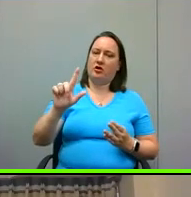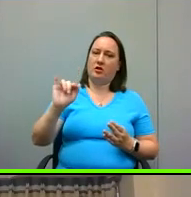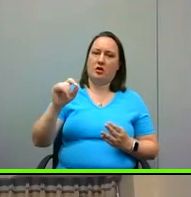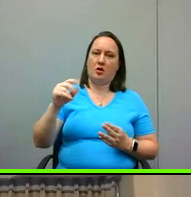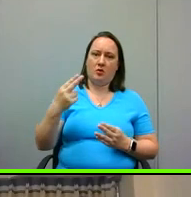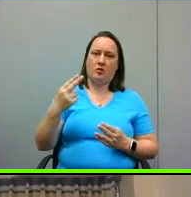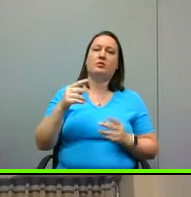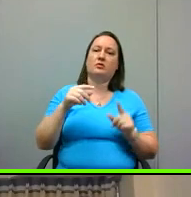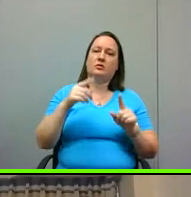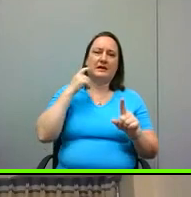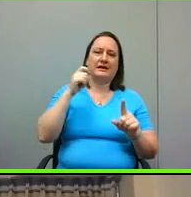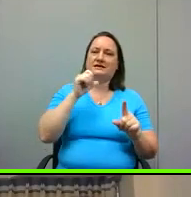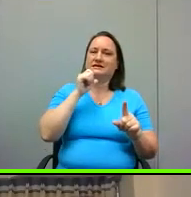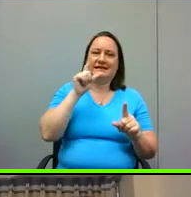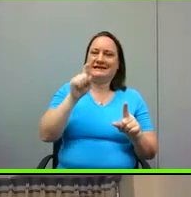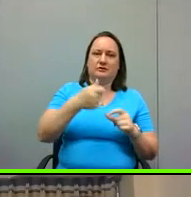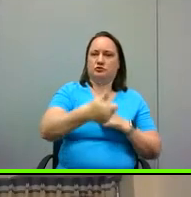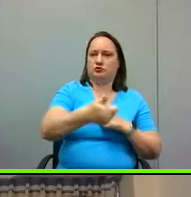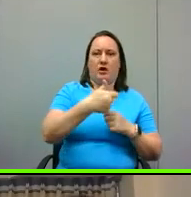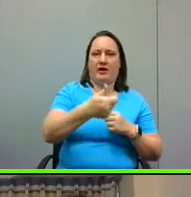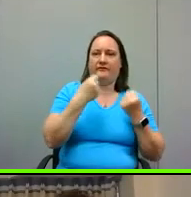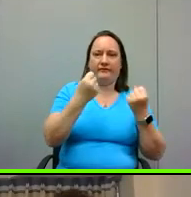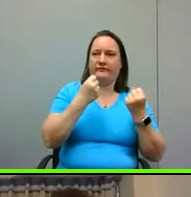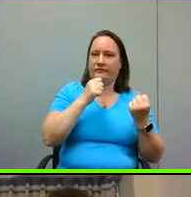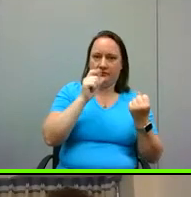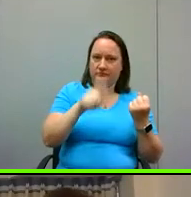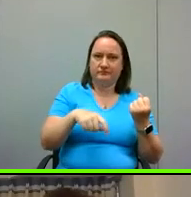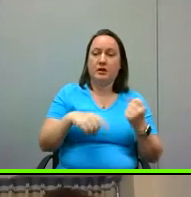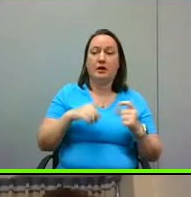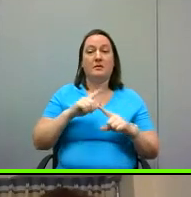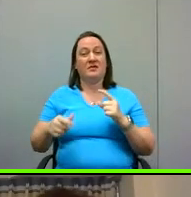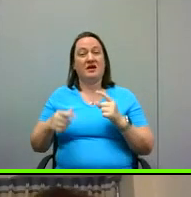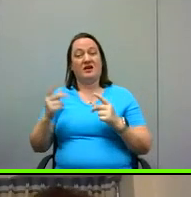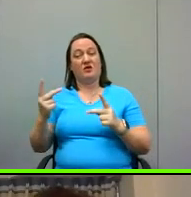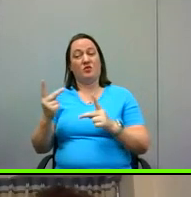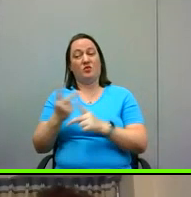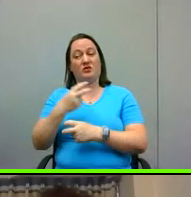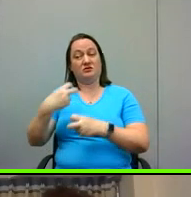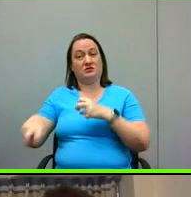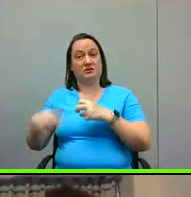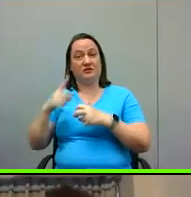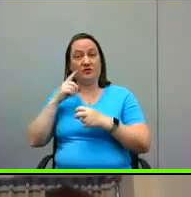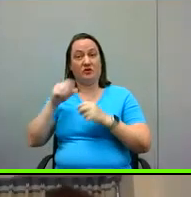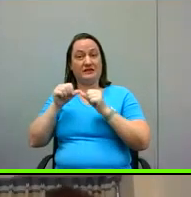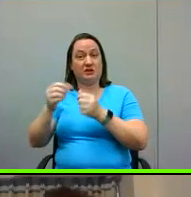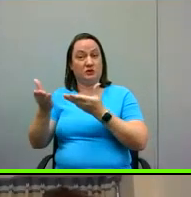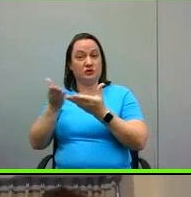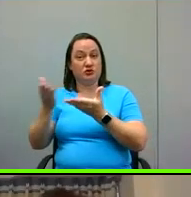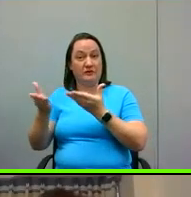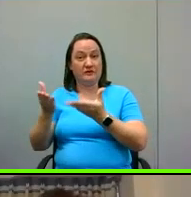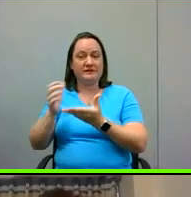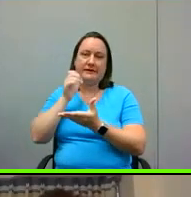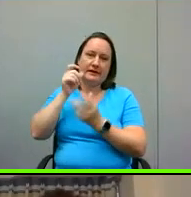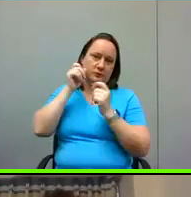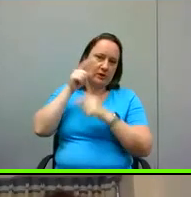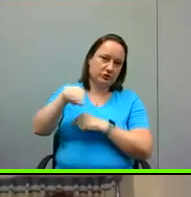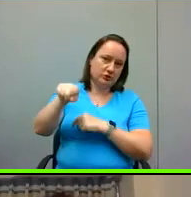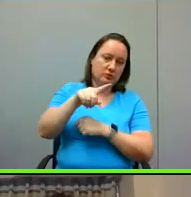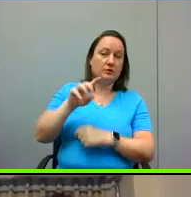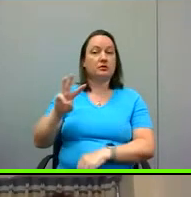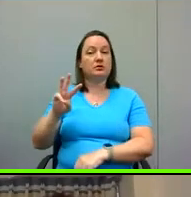our greatest difficulty in continuing services is not a surprise to you all. It's at the Wilson Workforce and